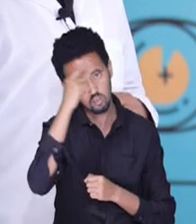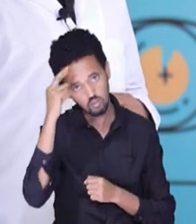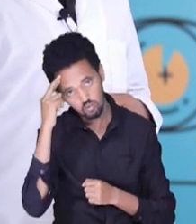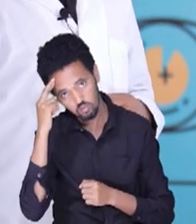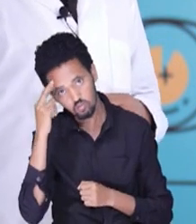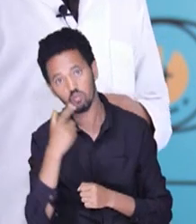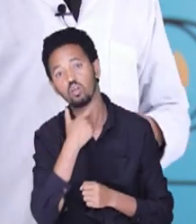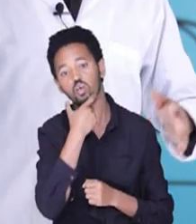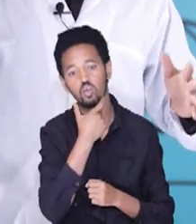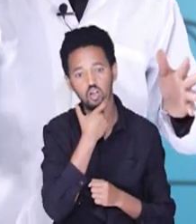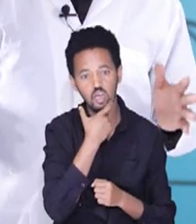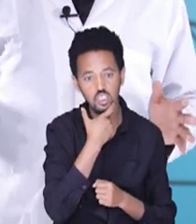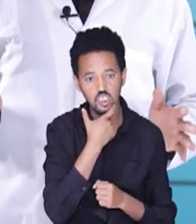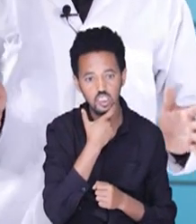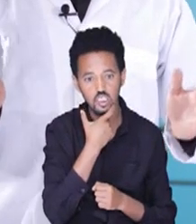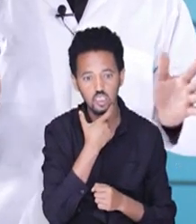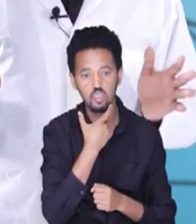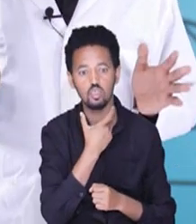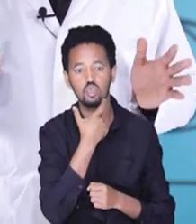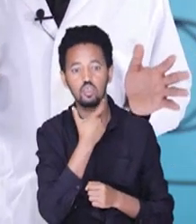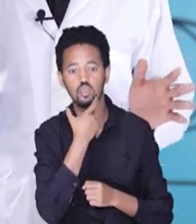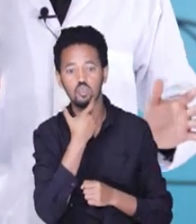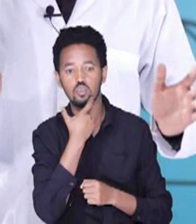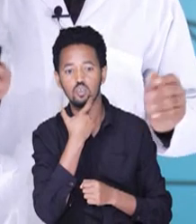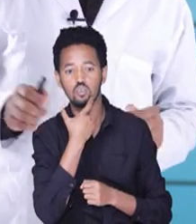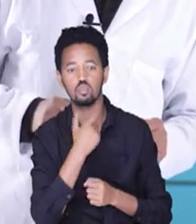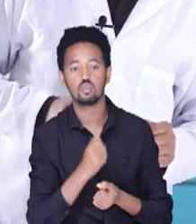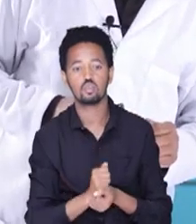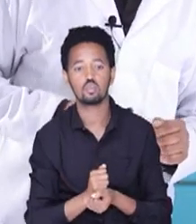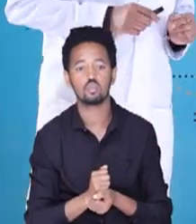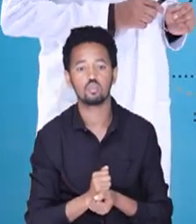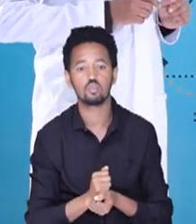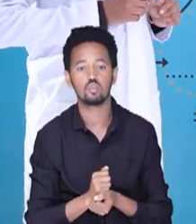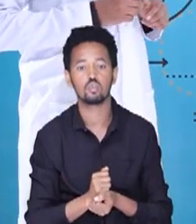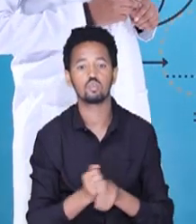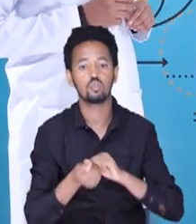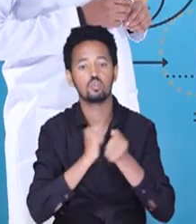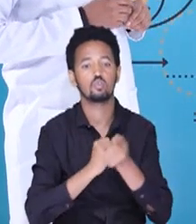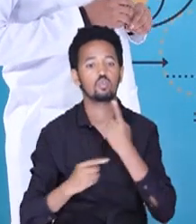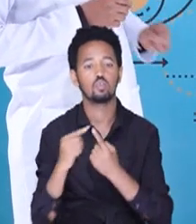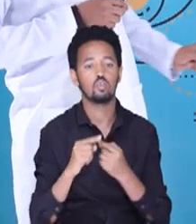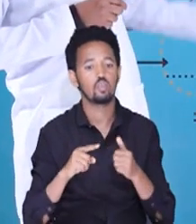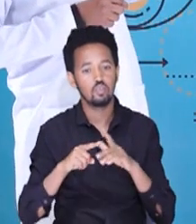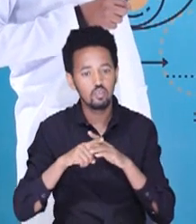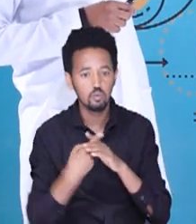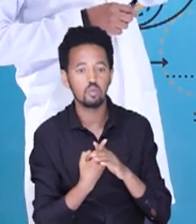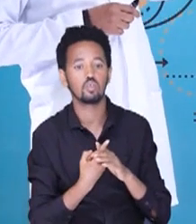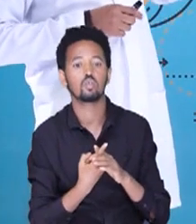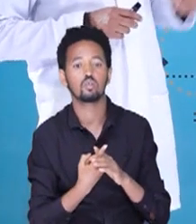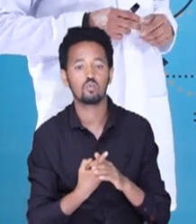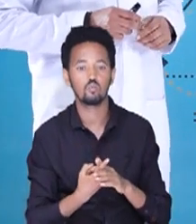English Revolution. Let us postpone to the course of the war. The beginning of the